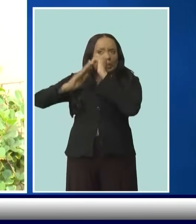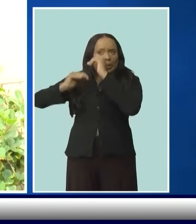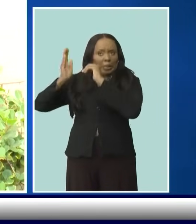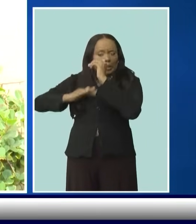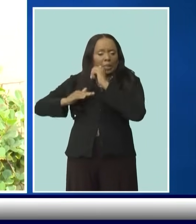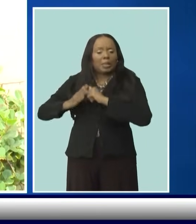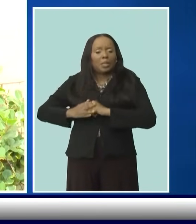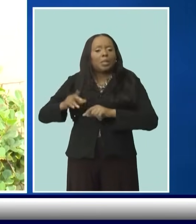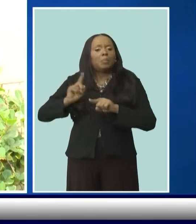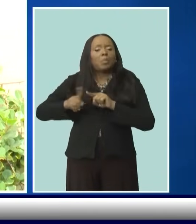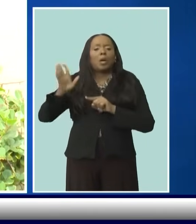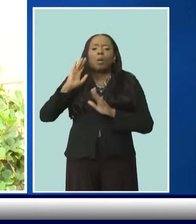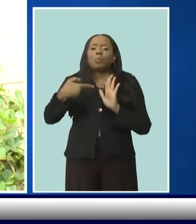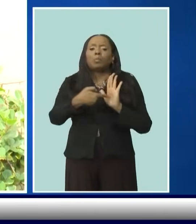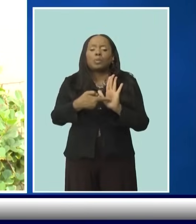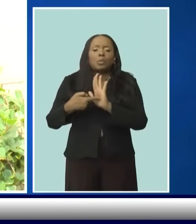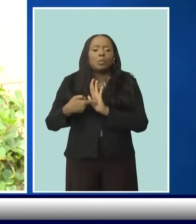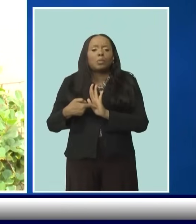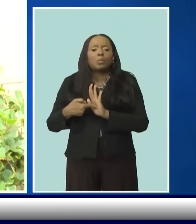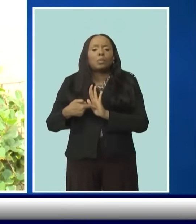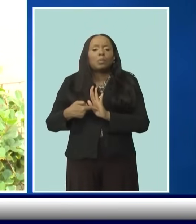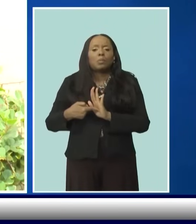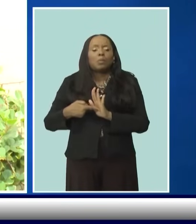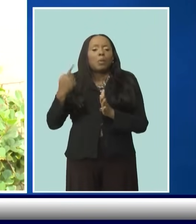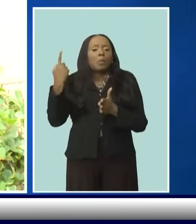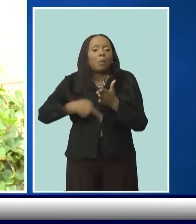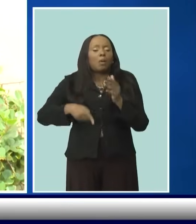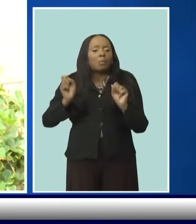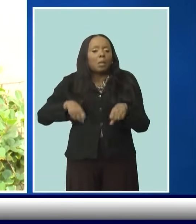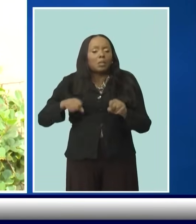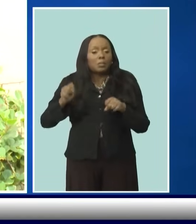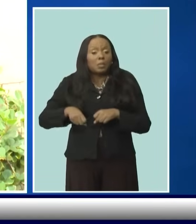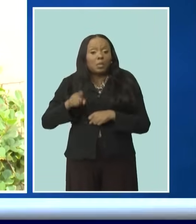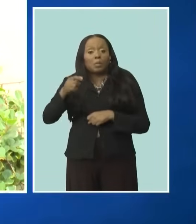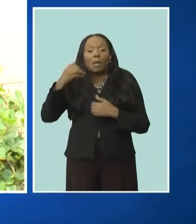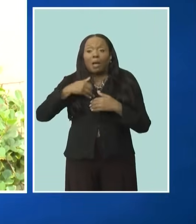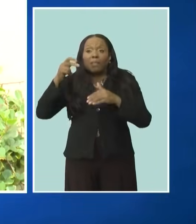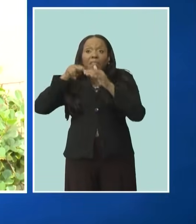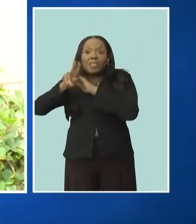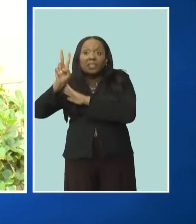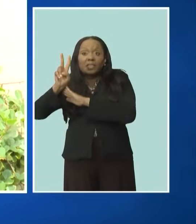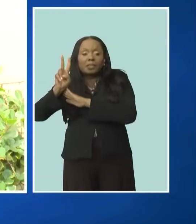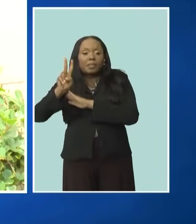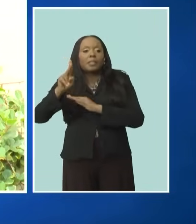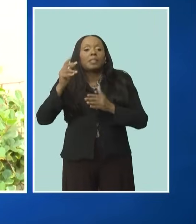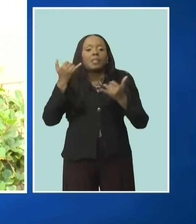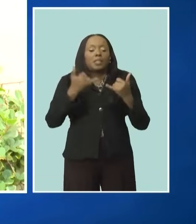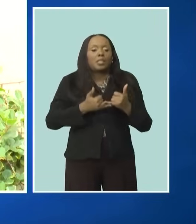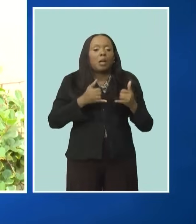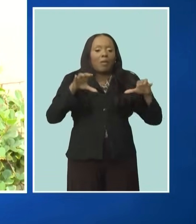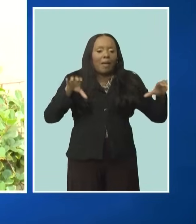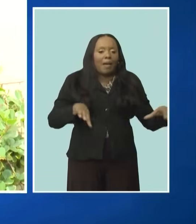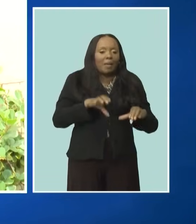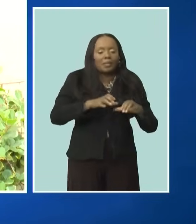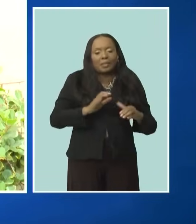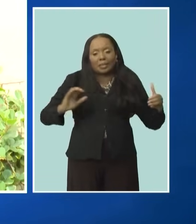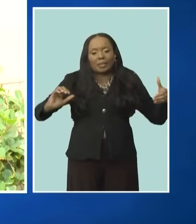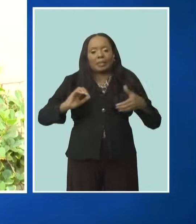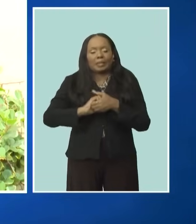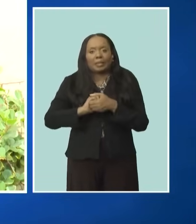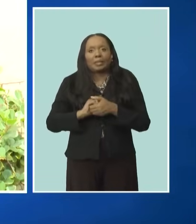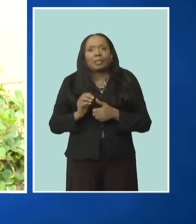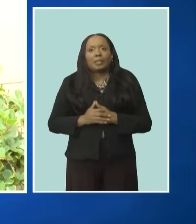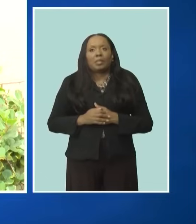a symbol of what is possible when vision meets action, bringing together multiple specialties under